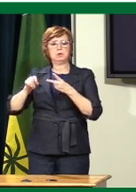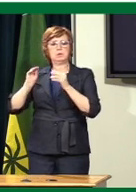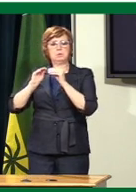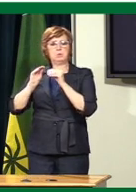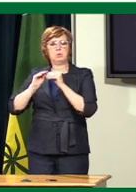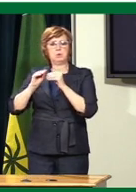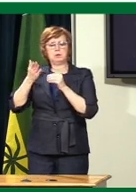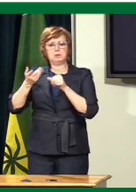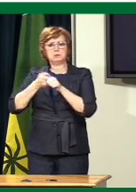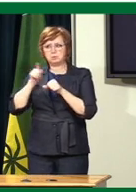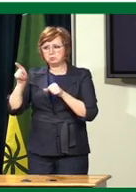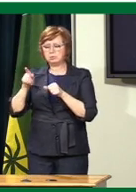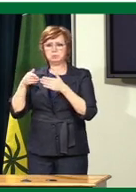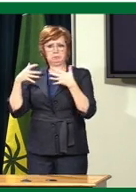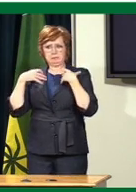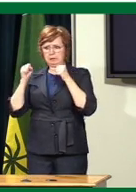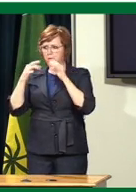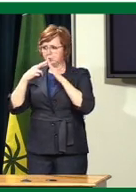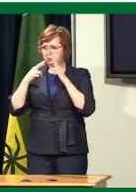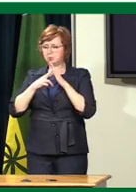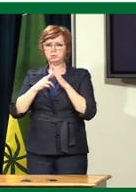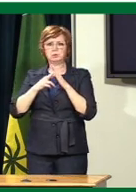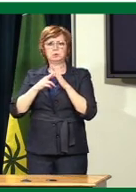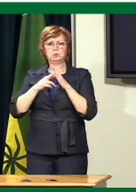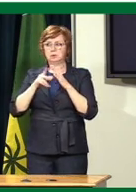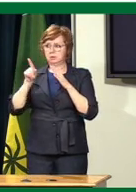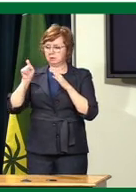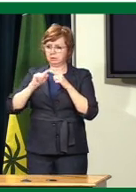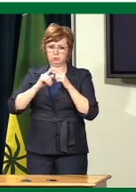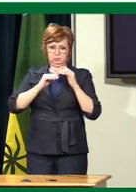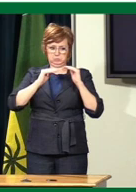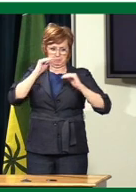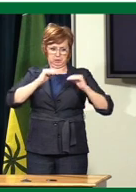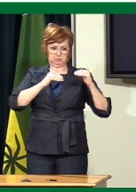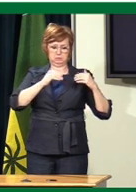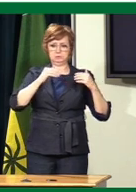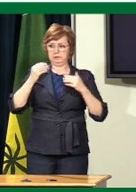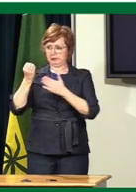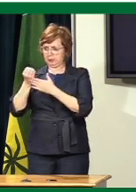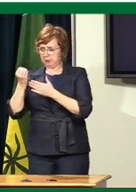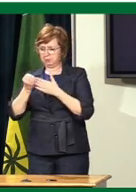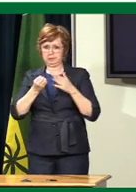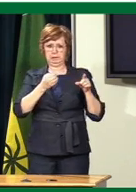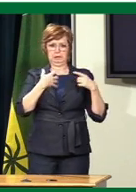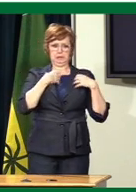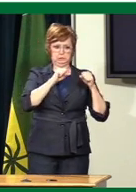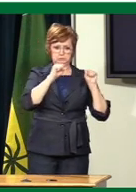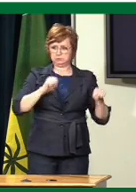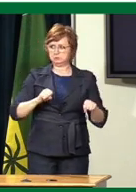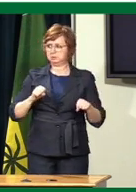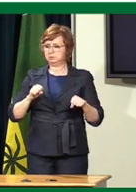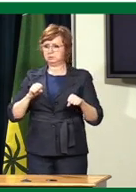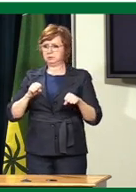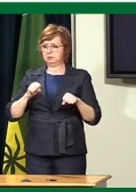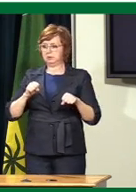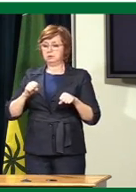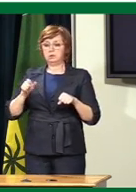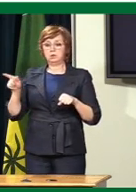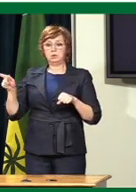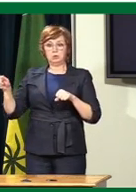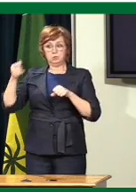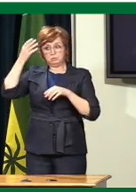public health measures as they try to balance off the needs of the health system with the needs of the economy. What kind of message